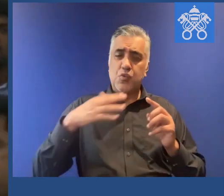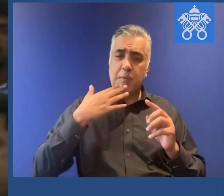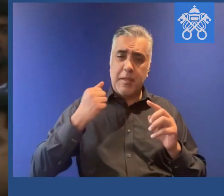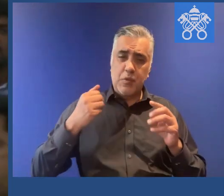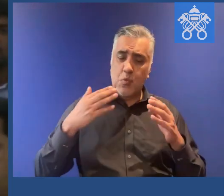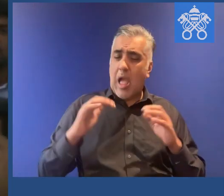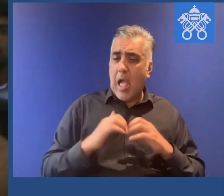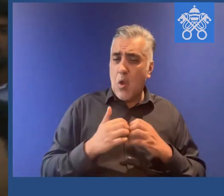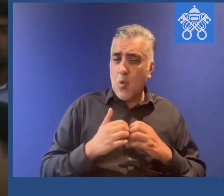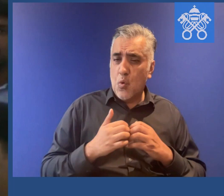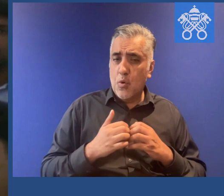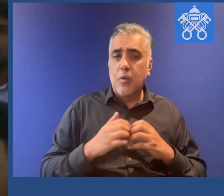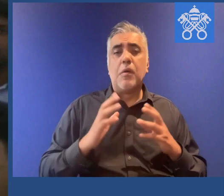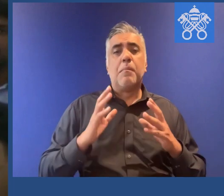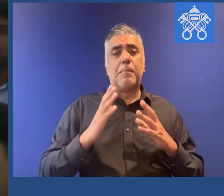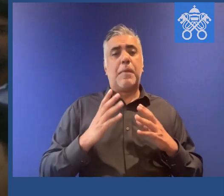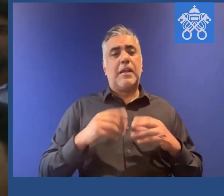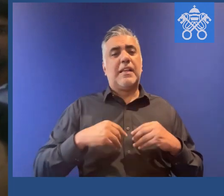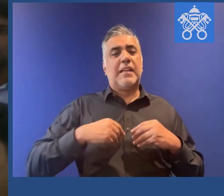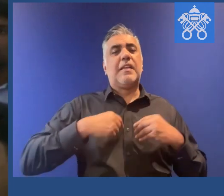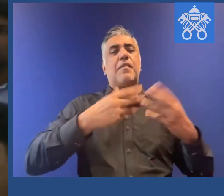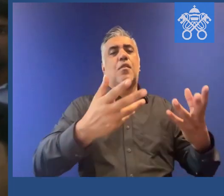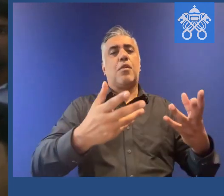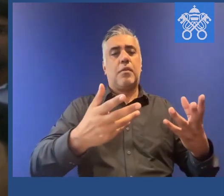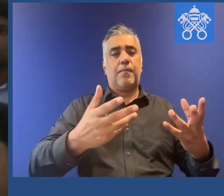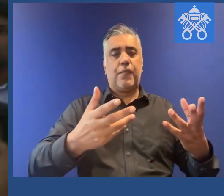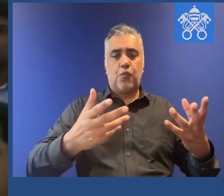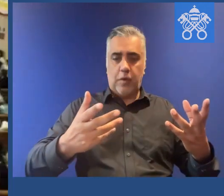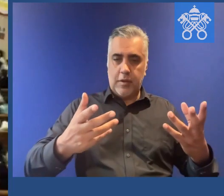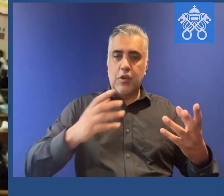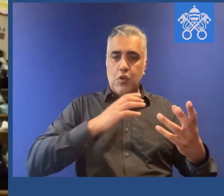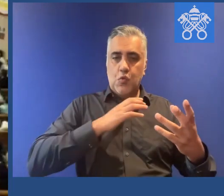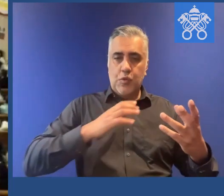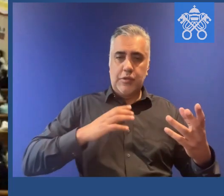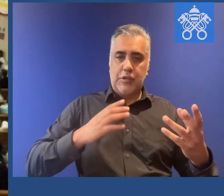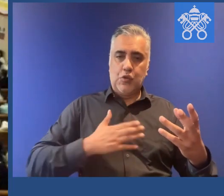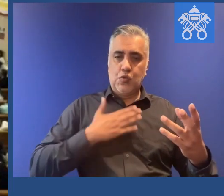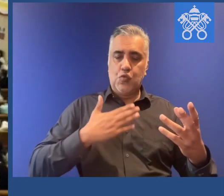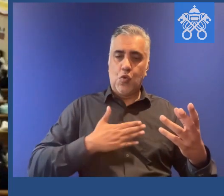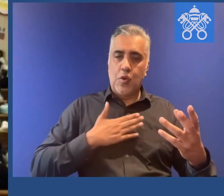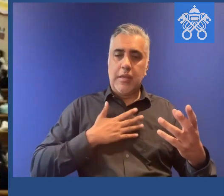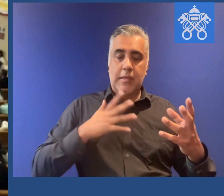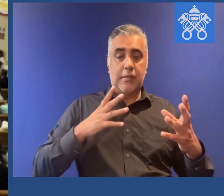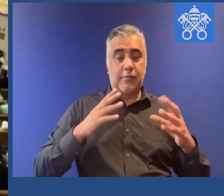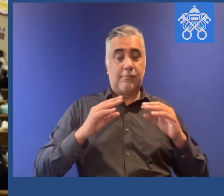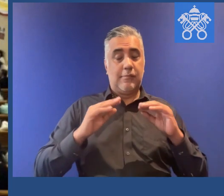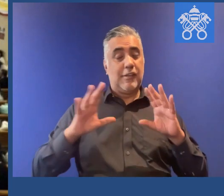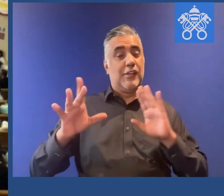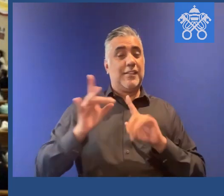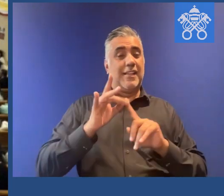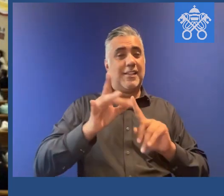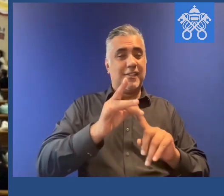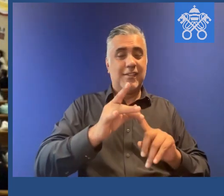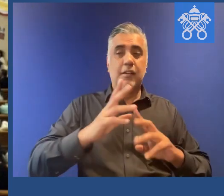way to do that? By giving it away. Yes, Christian joy is naturally contagious, since